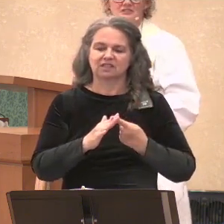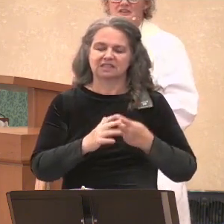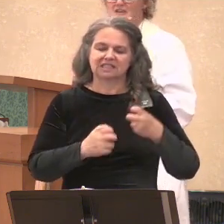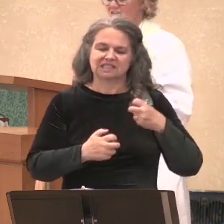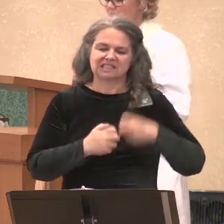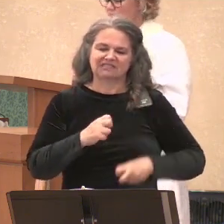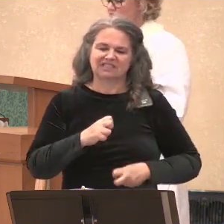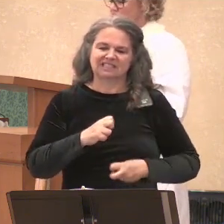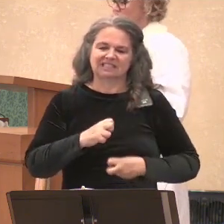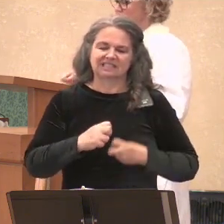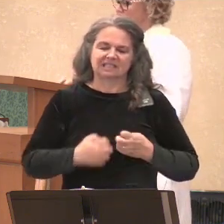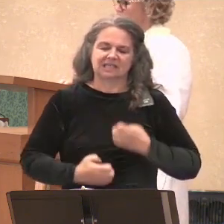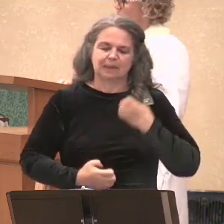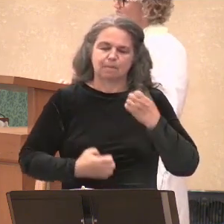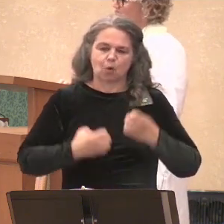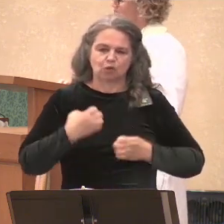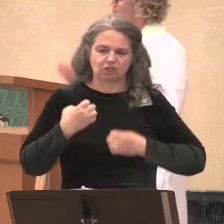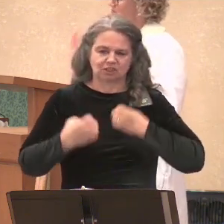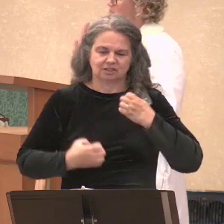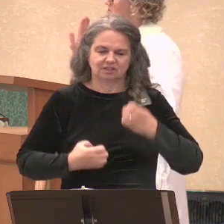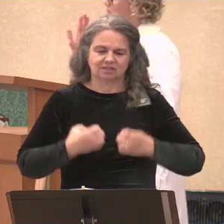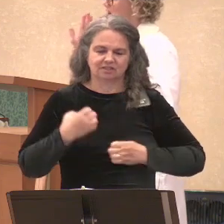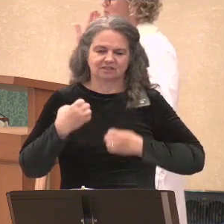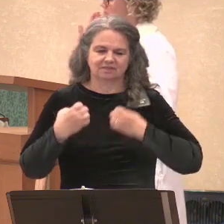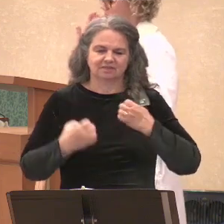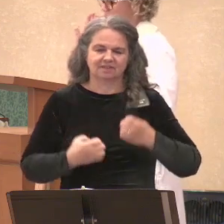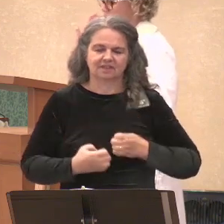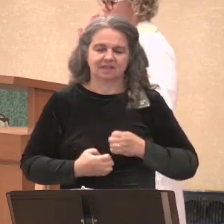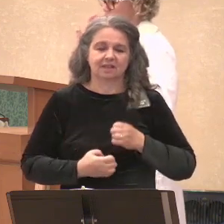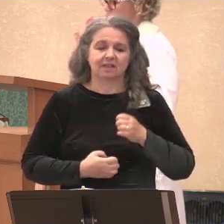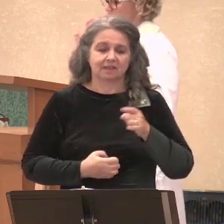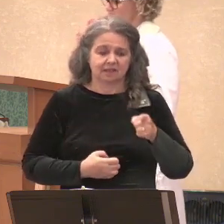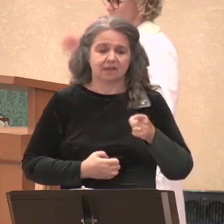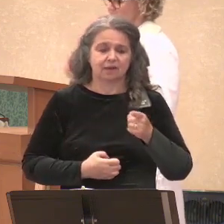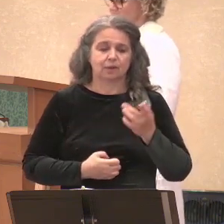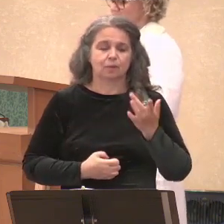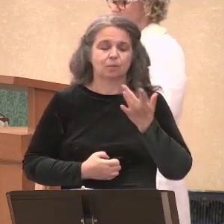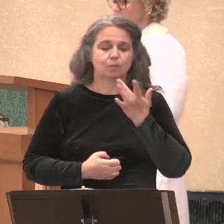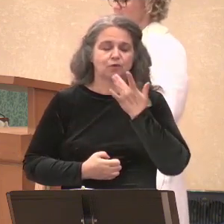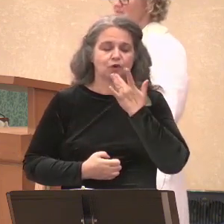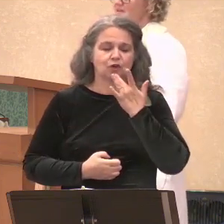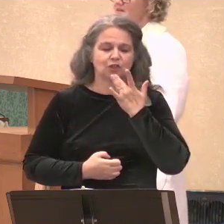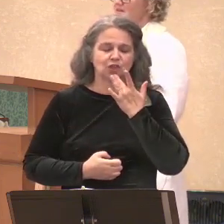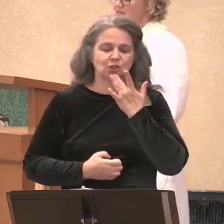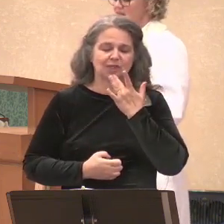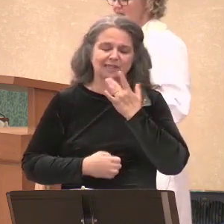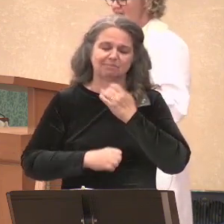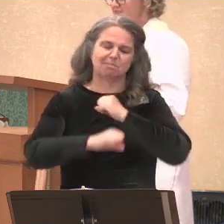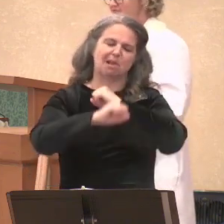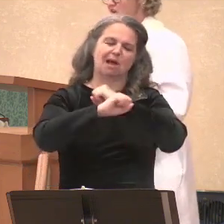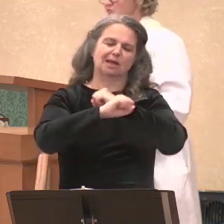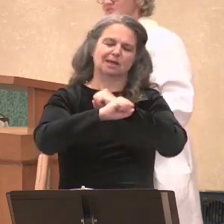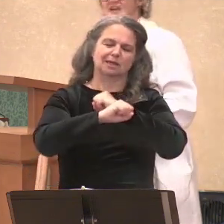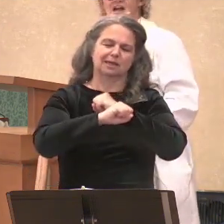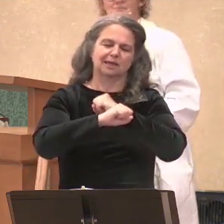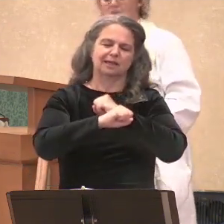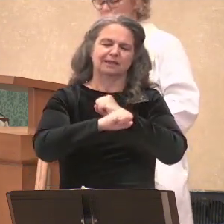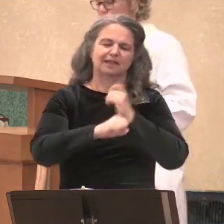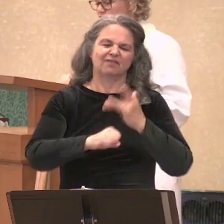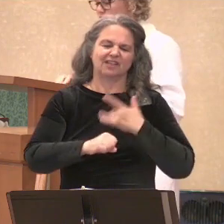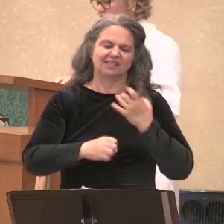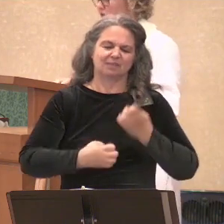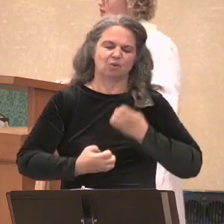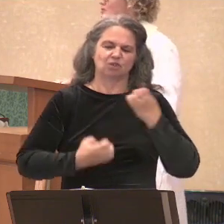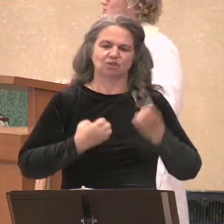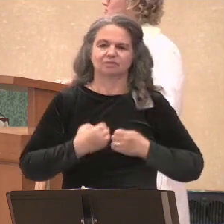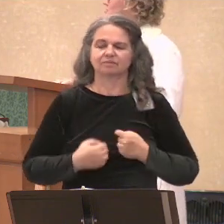difficult emotions that they would rather push away. I had a friend one time